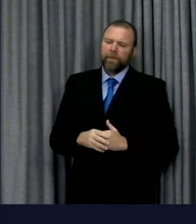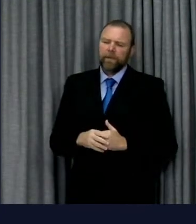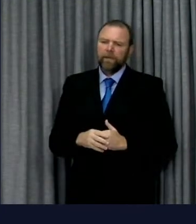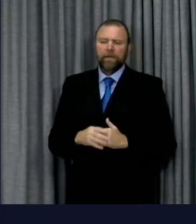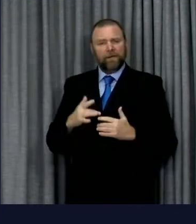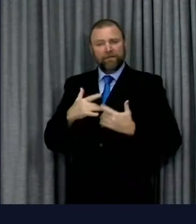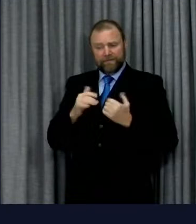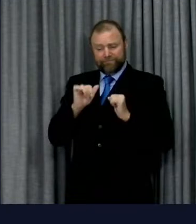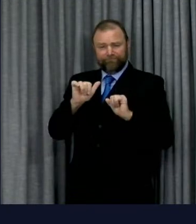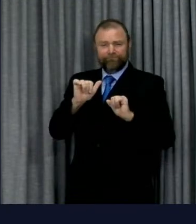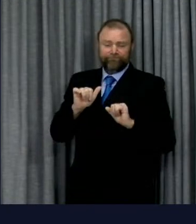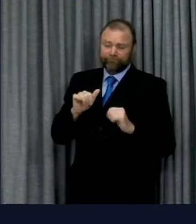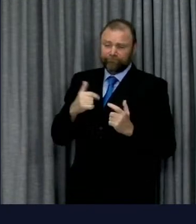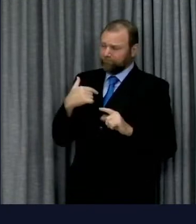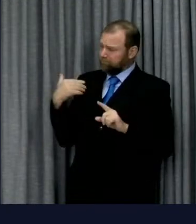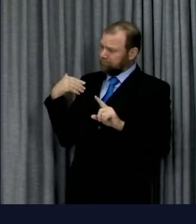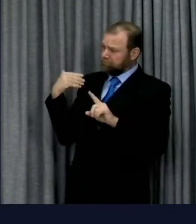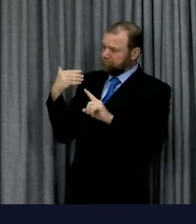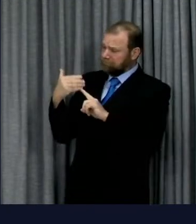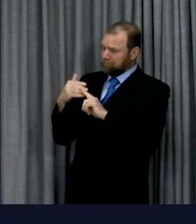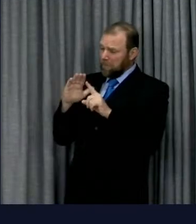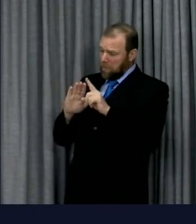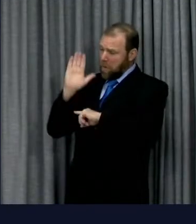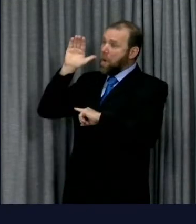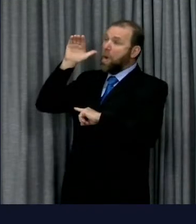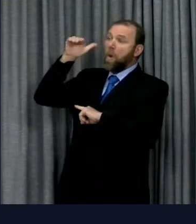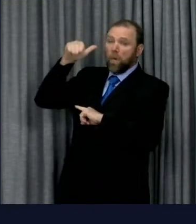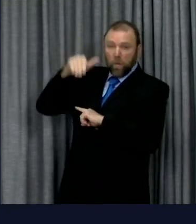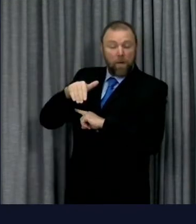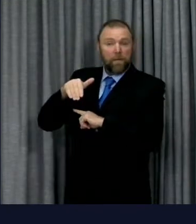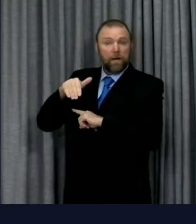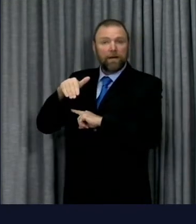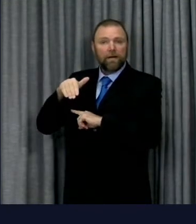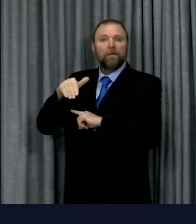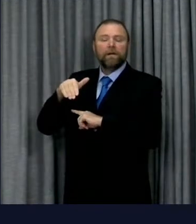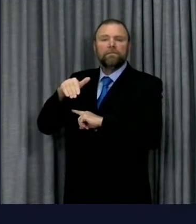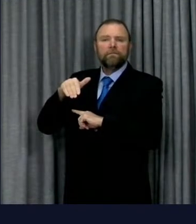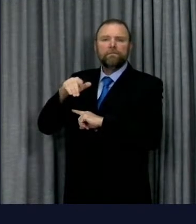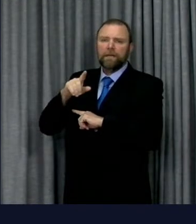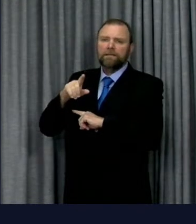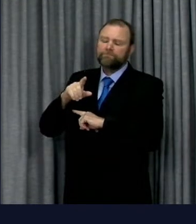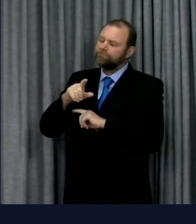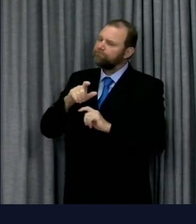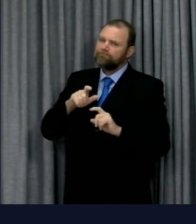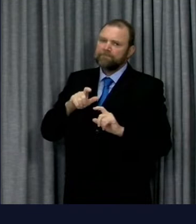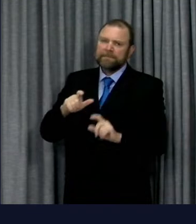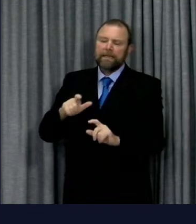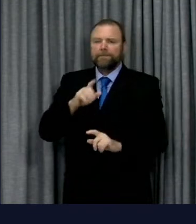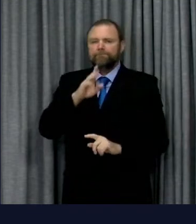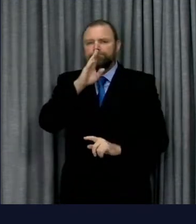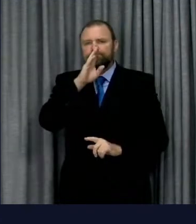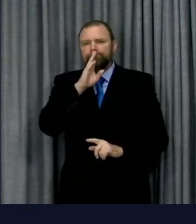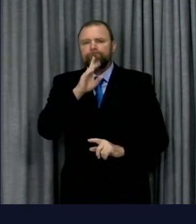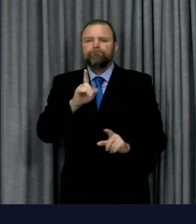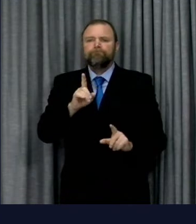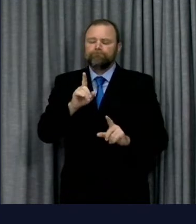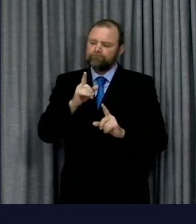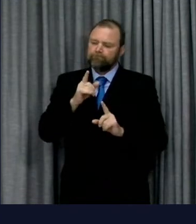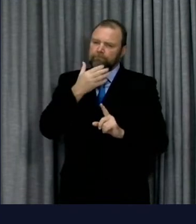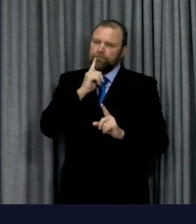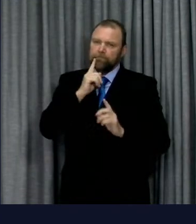passed the peak of this wave of Omicron, very sadly, Public Health Wales continues to